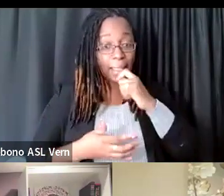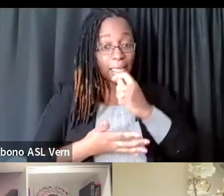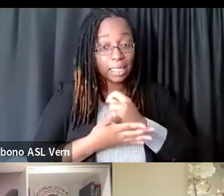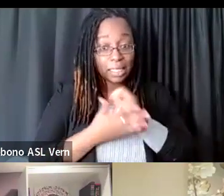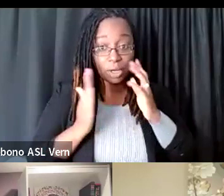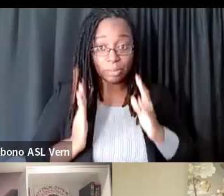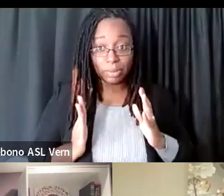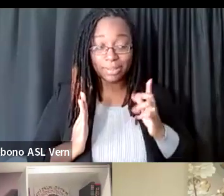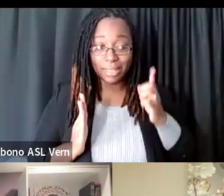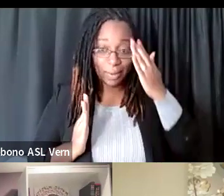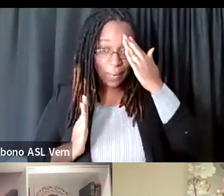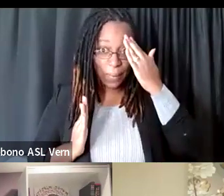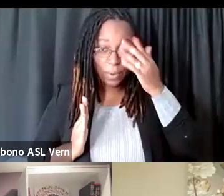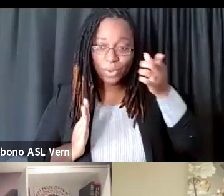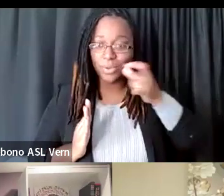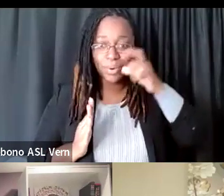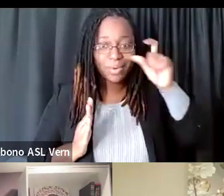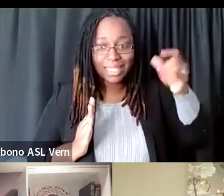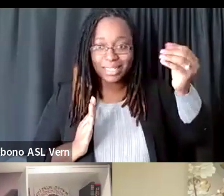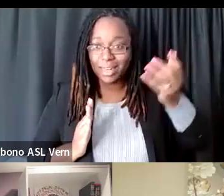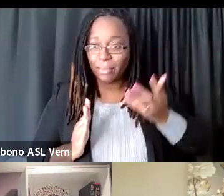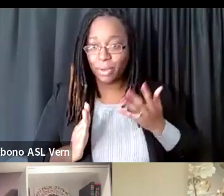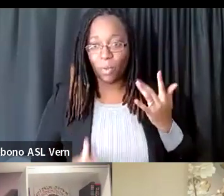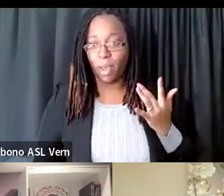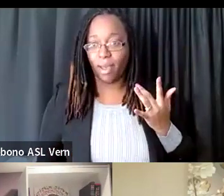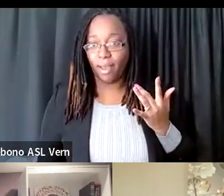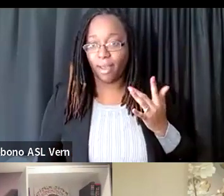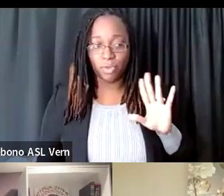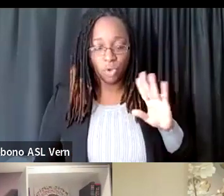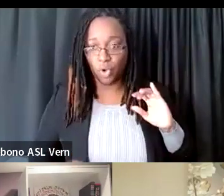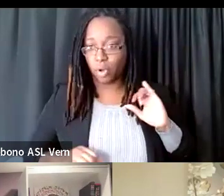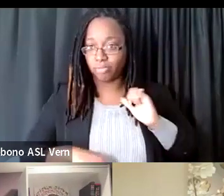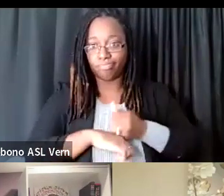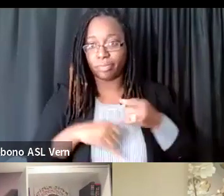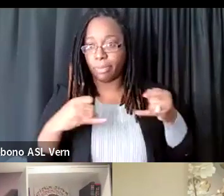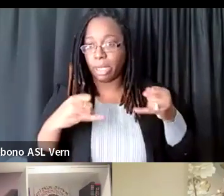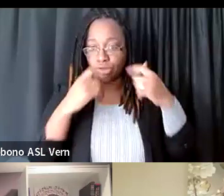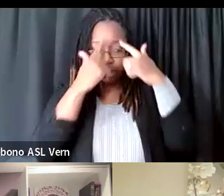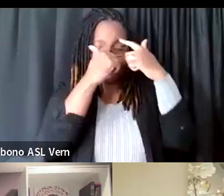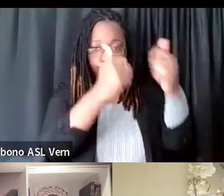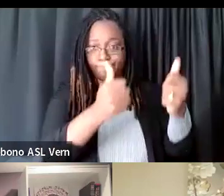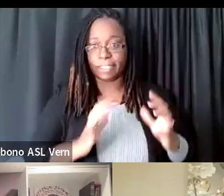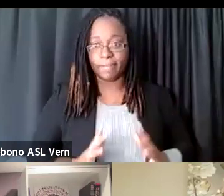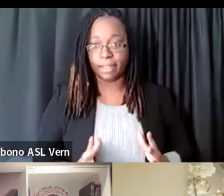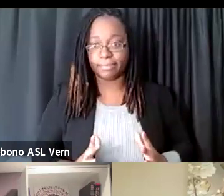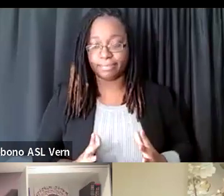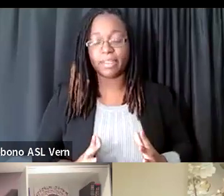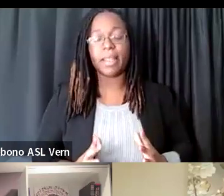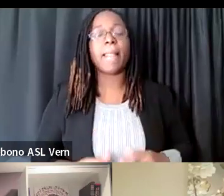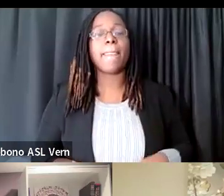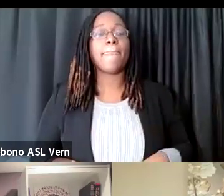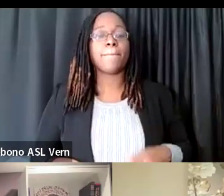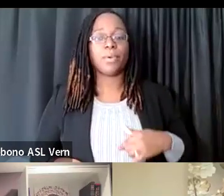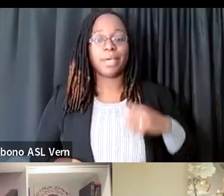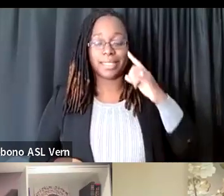And telling people they never need to explain to me why their boundaries are there. You know, your boundaries are fine exactly where they are. And then I